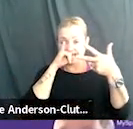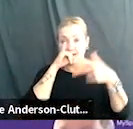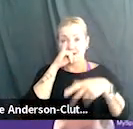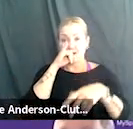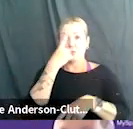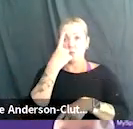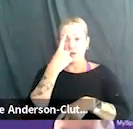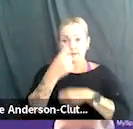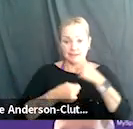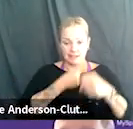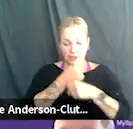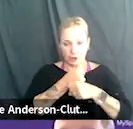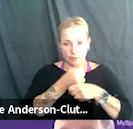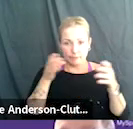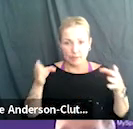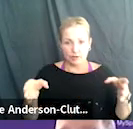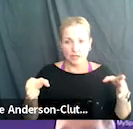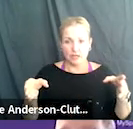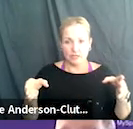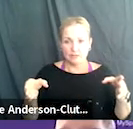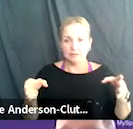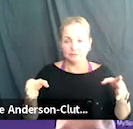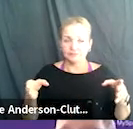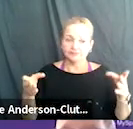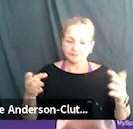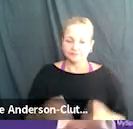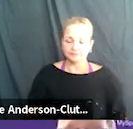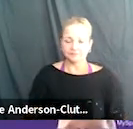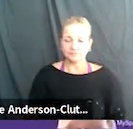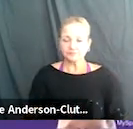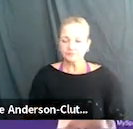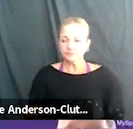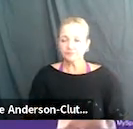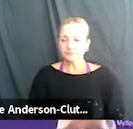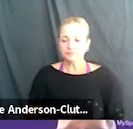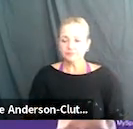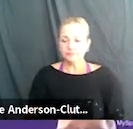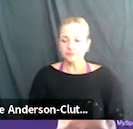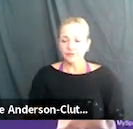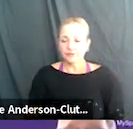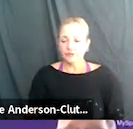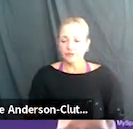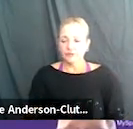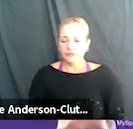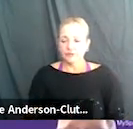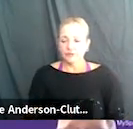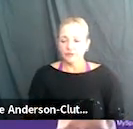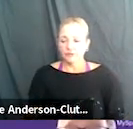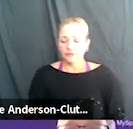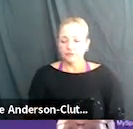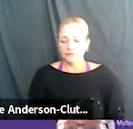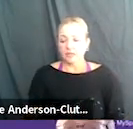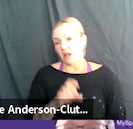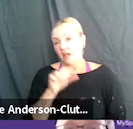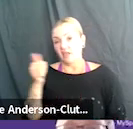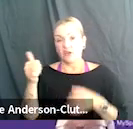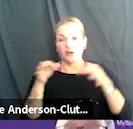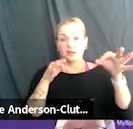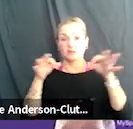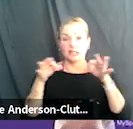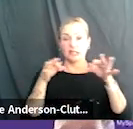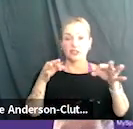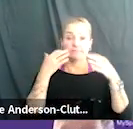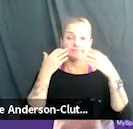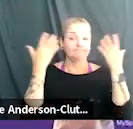But certainly, you know, I think there are a limited number of possible explanations. And I think that